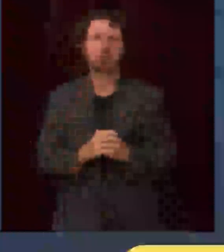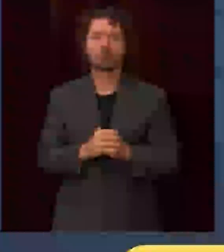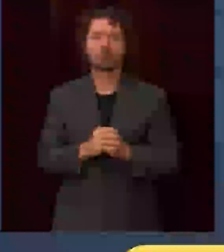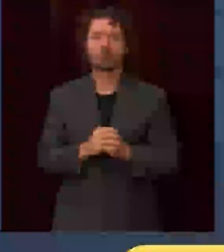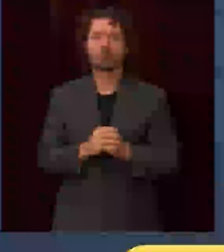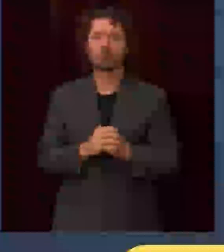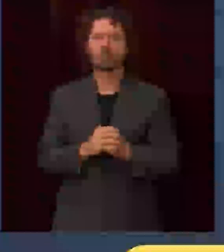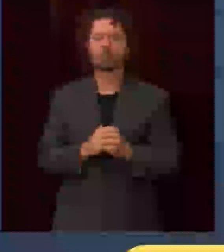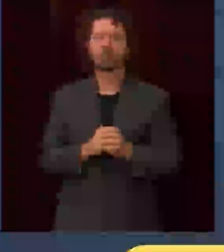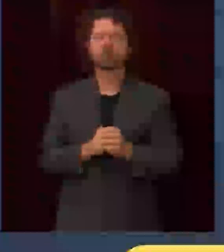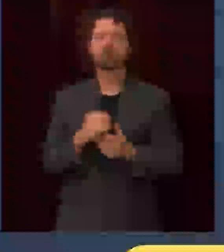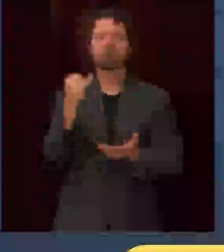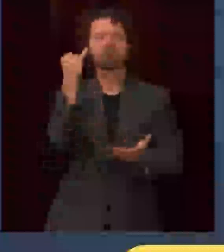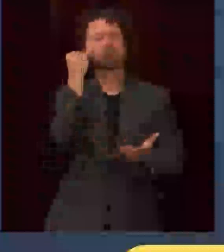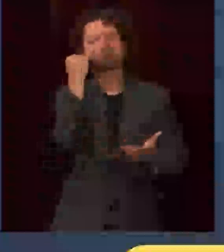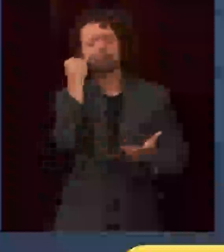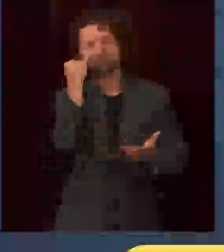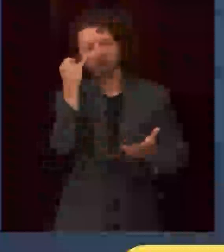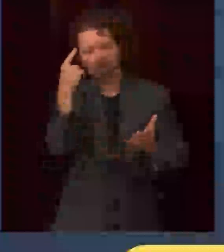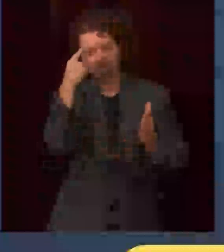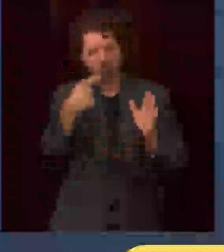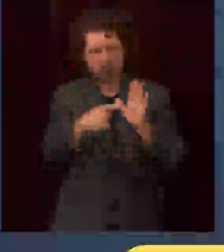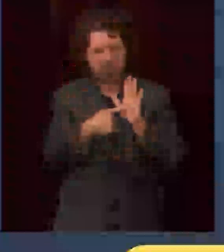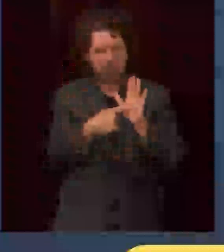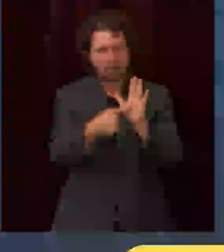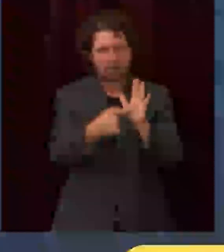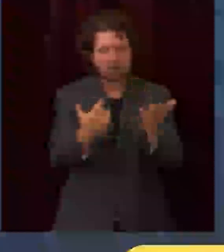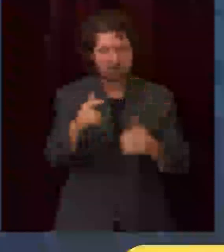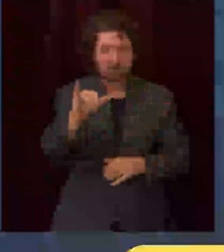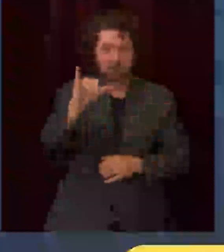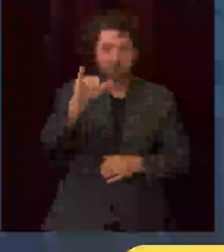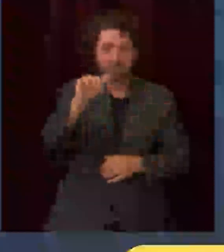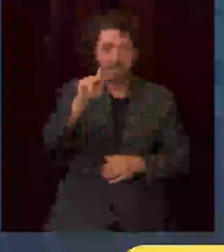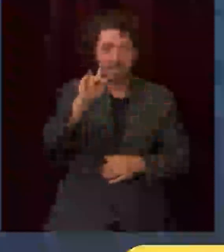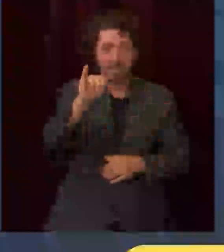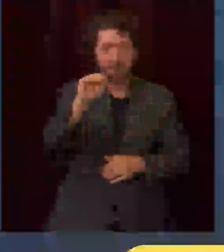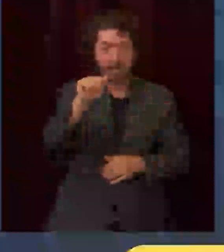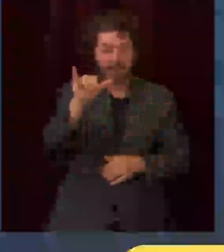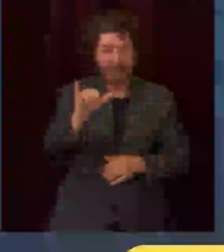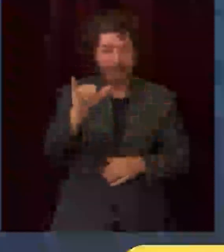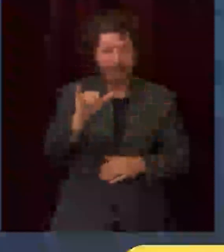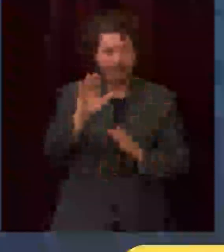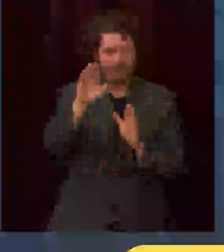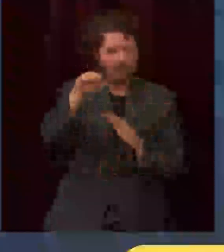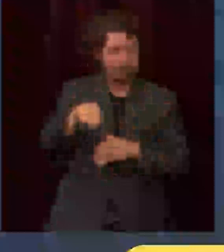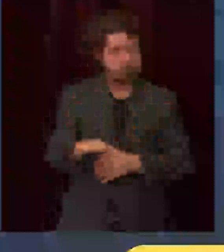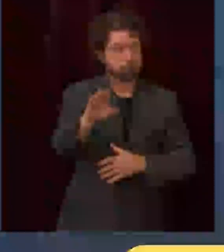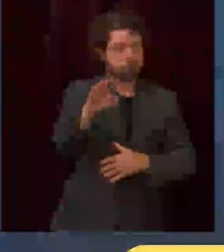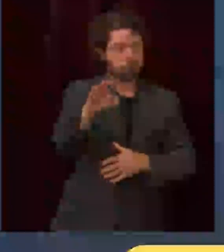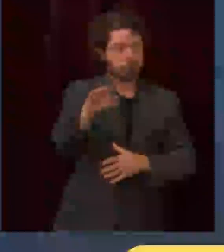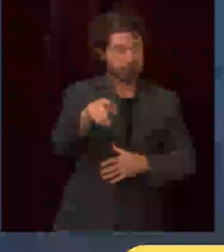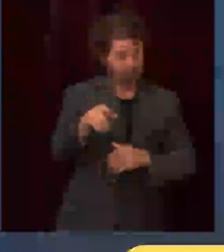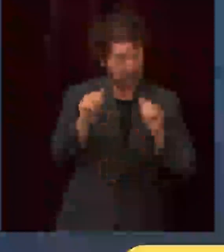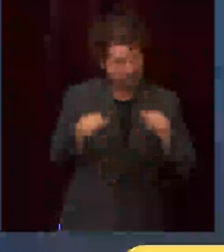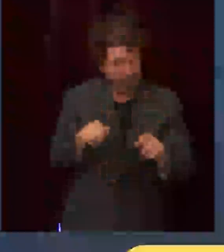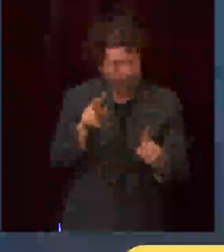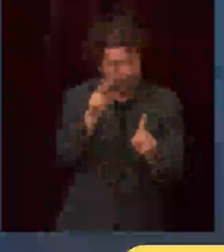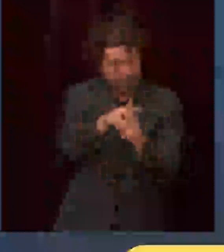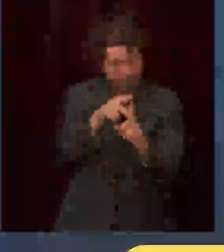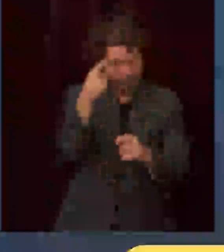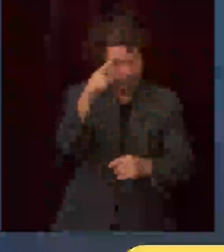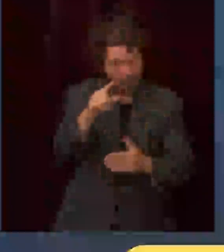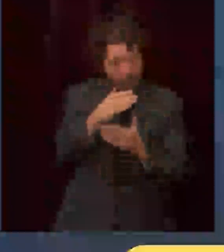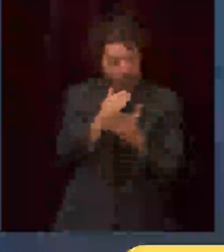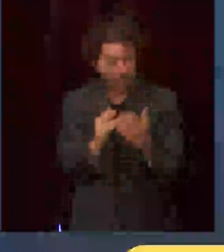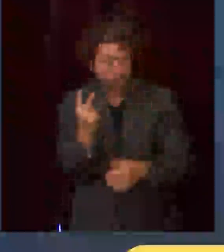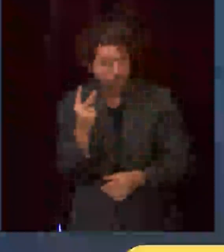for the governor, previously you had said you wanted to ensure there were enough testing supplies and capability for when people start returning to